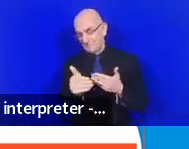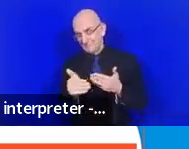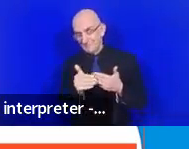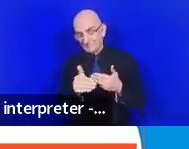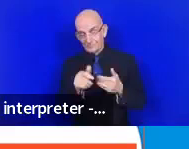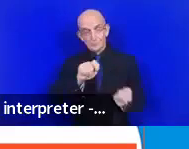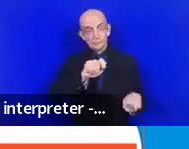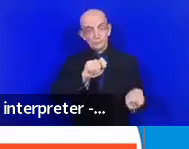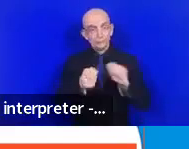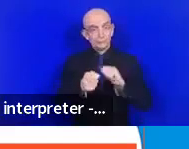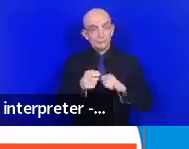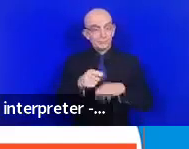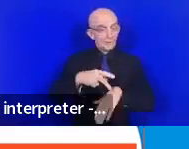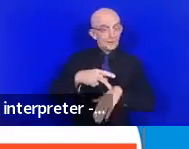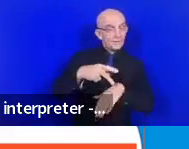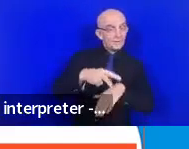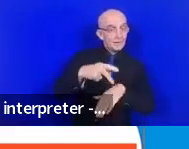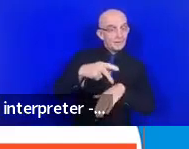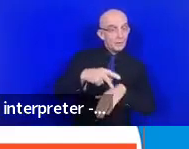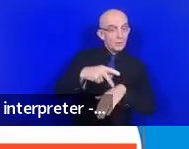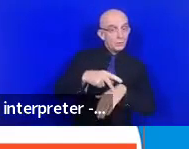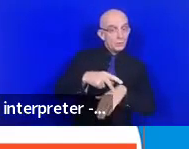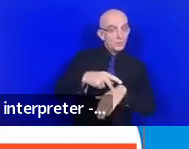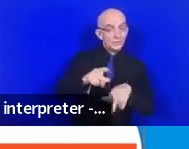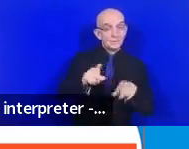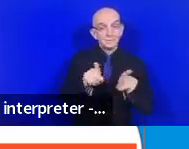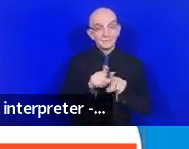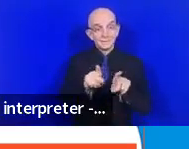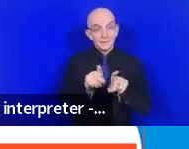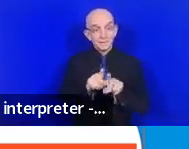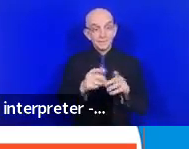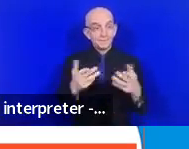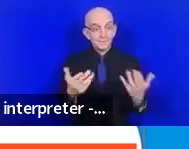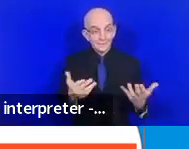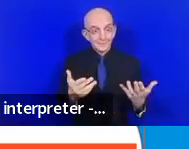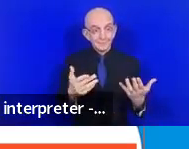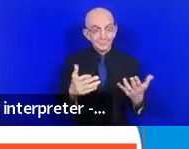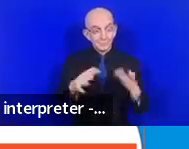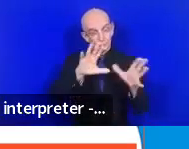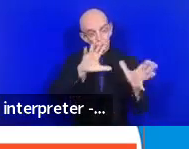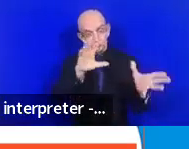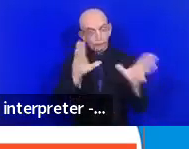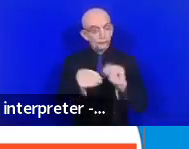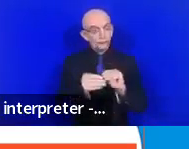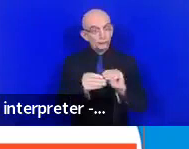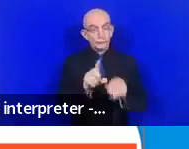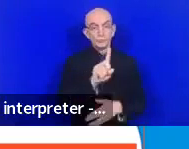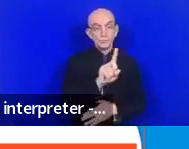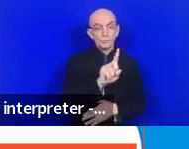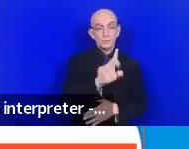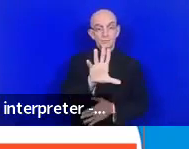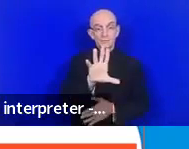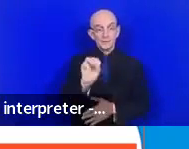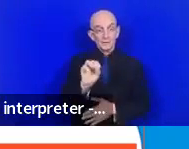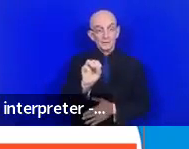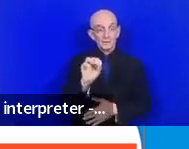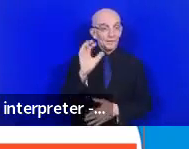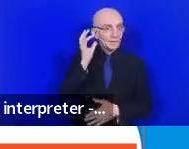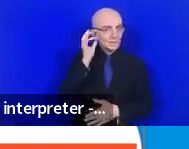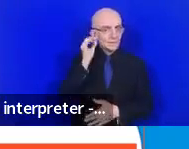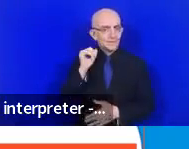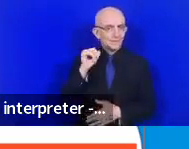About 150 feminist actors, primarily civil society and philanthropic